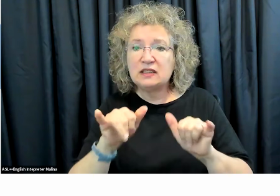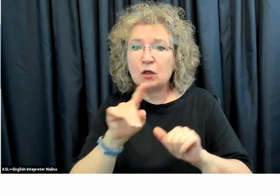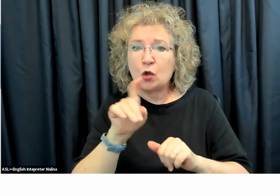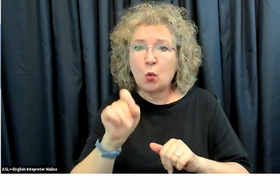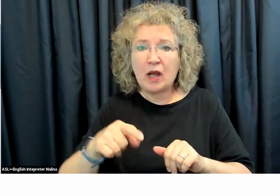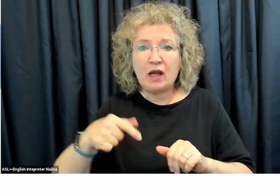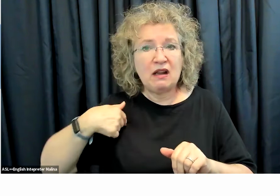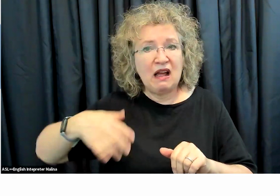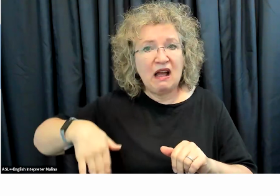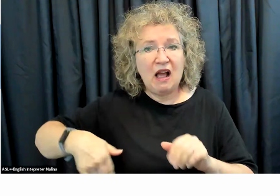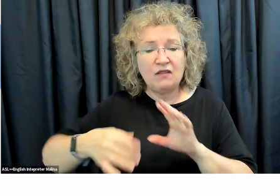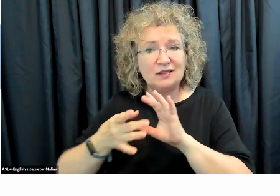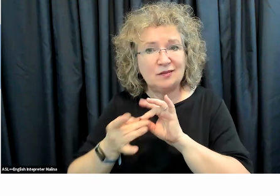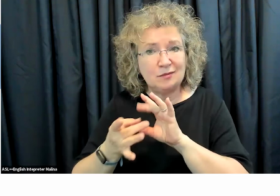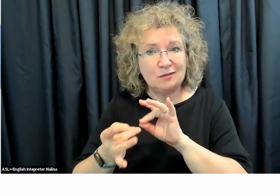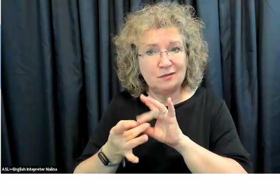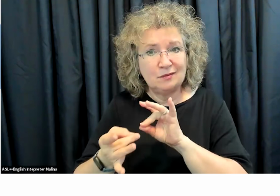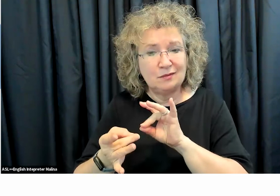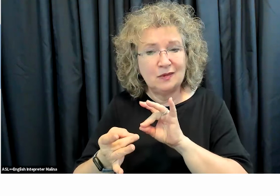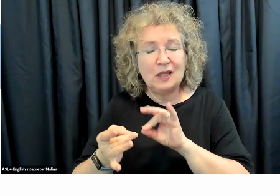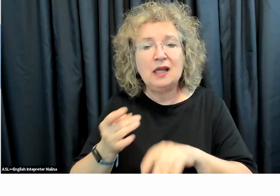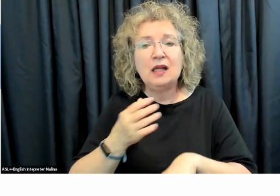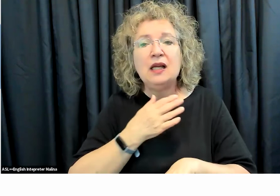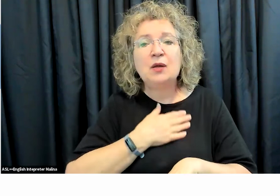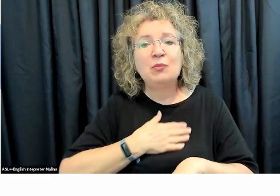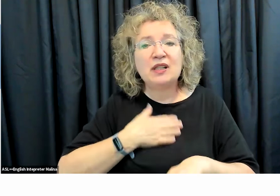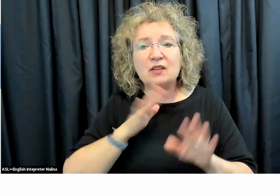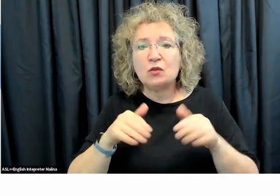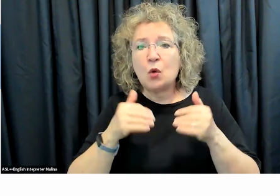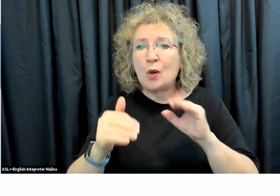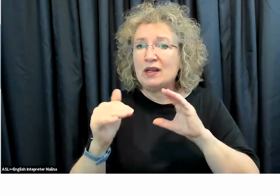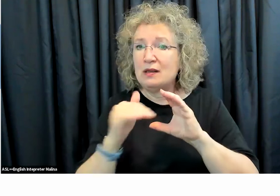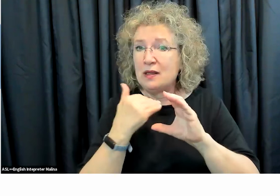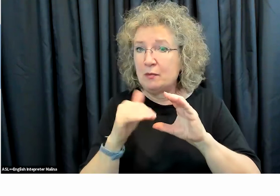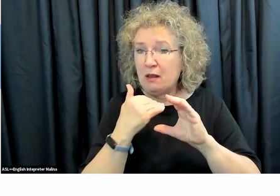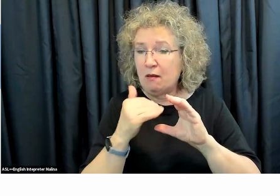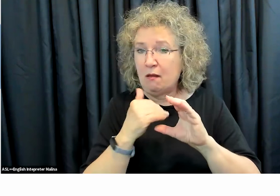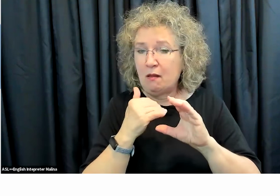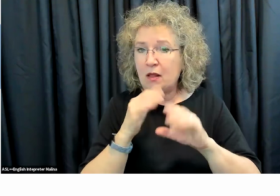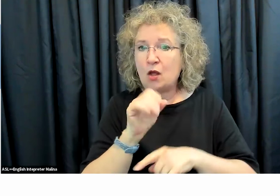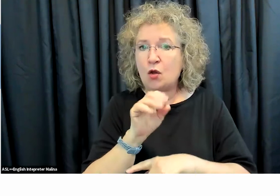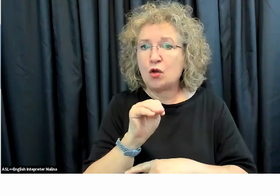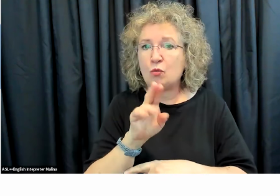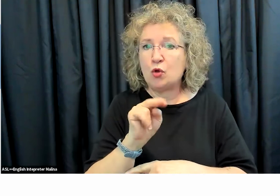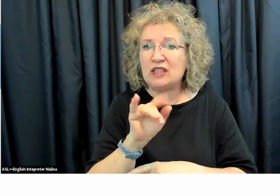did not get to, please feel free to email